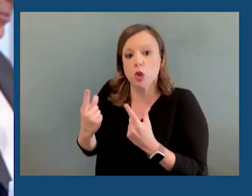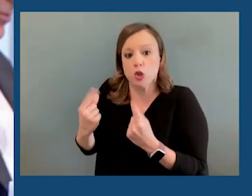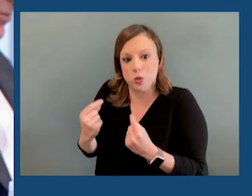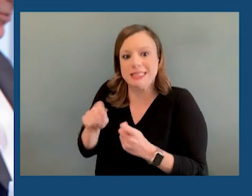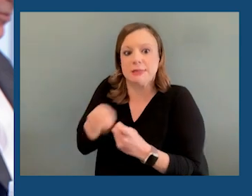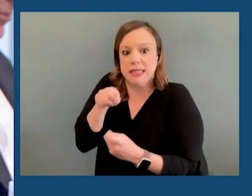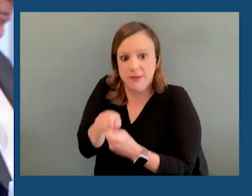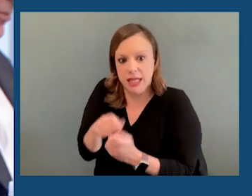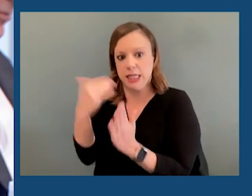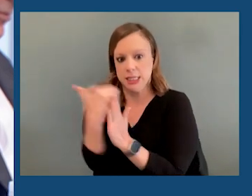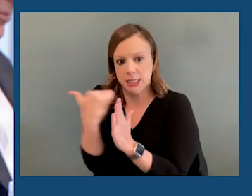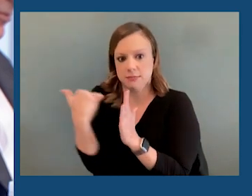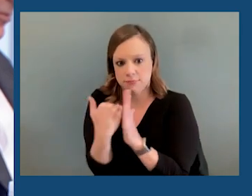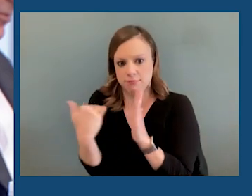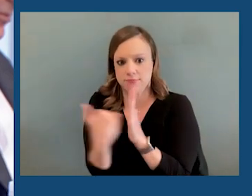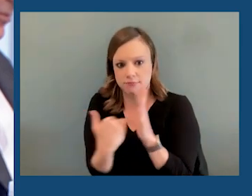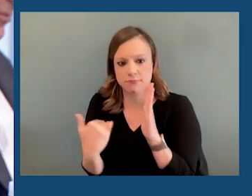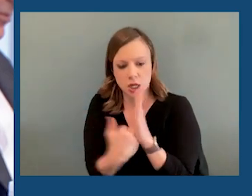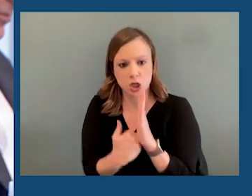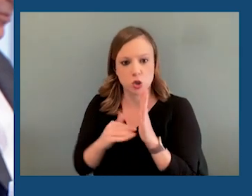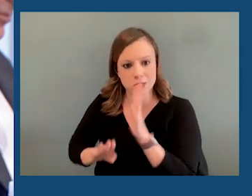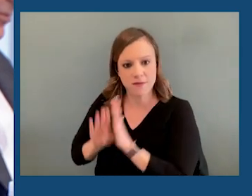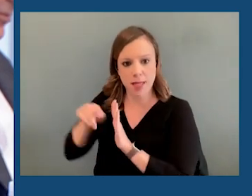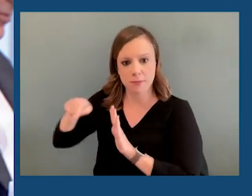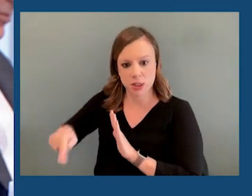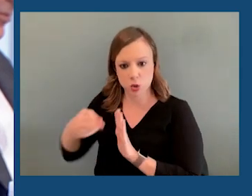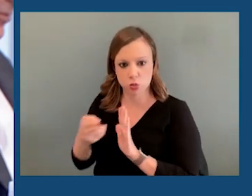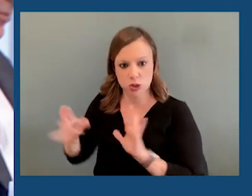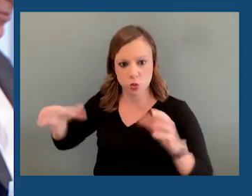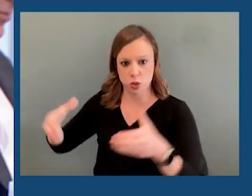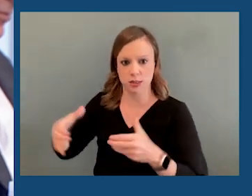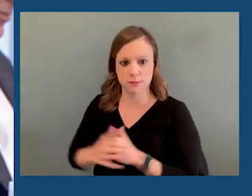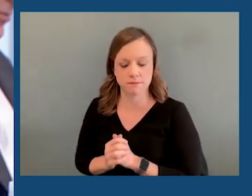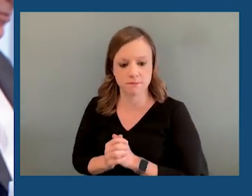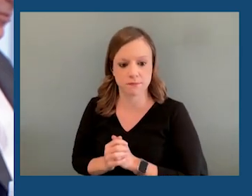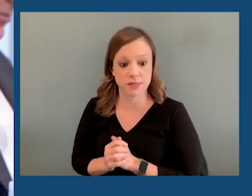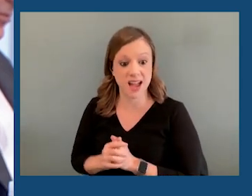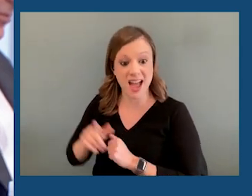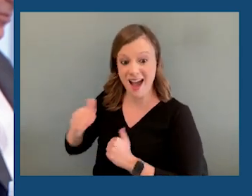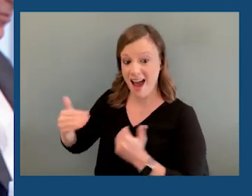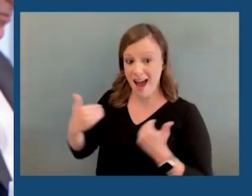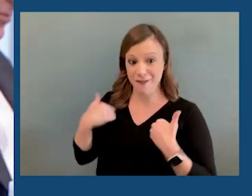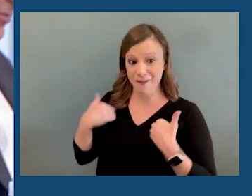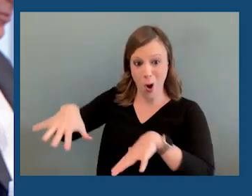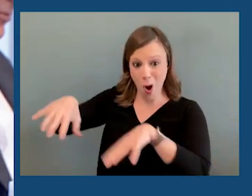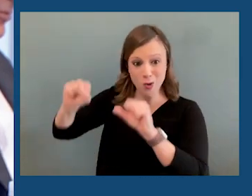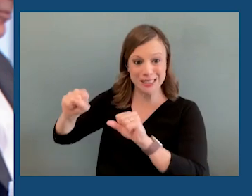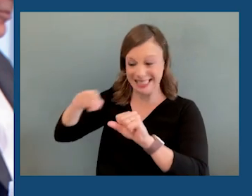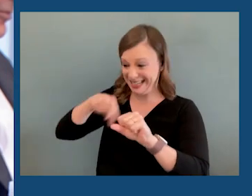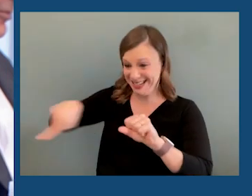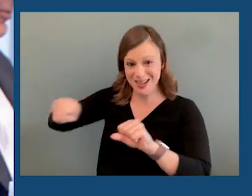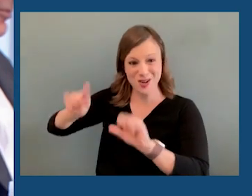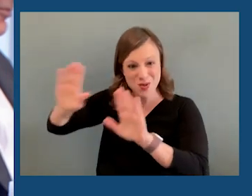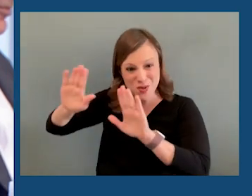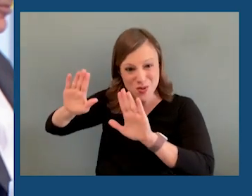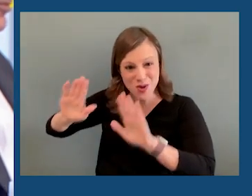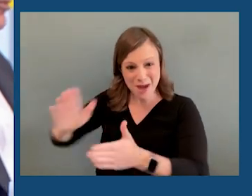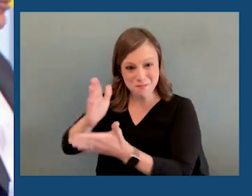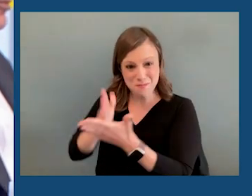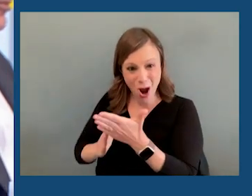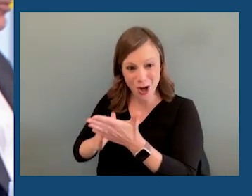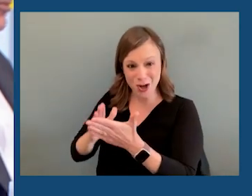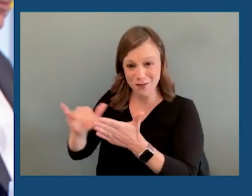together? And have it hosted in a great part of New York and then used in the other great parts of New York. It's a great